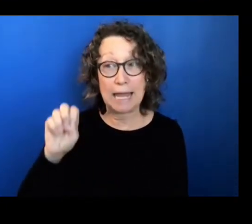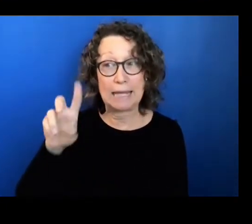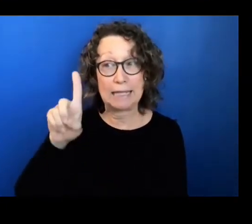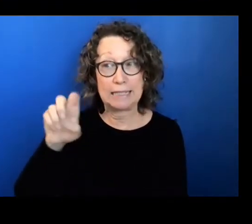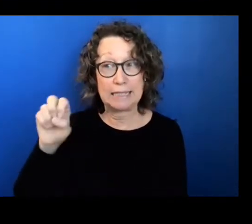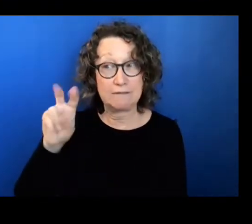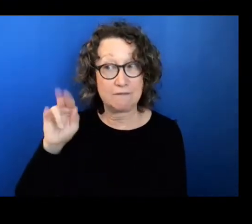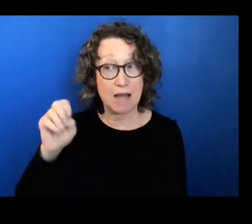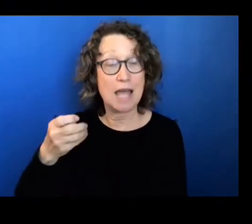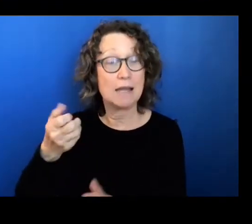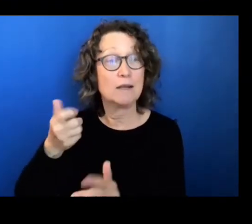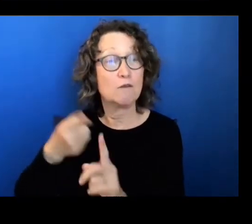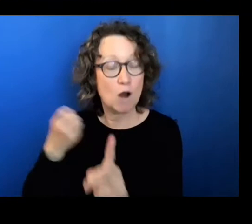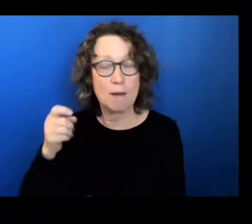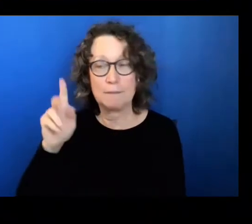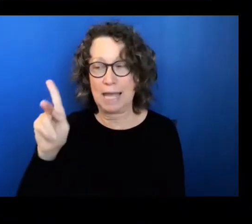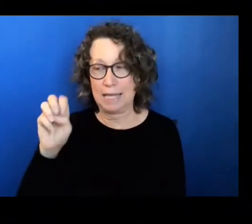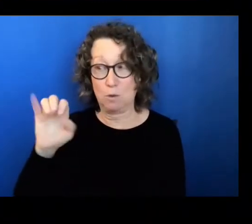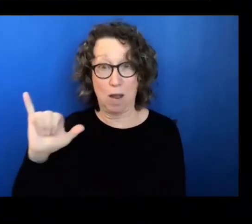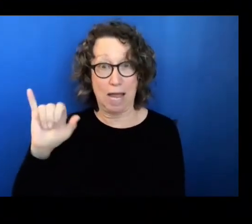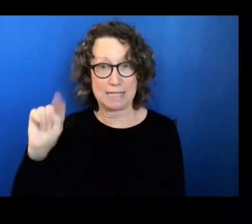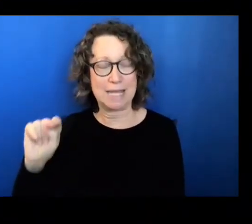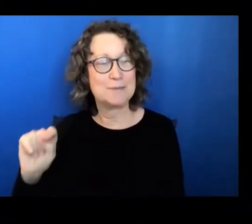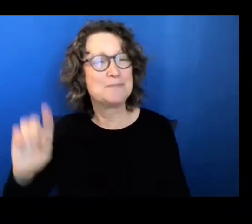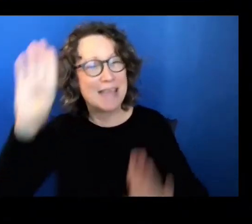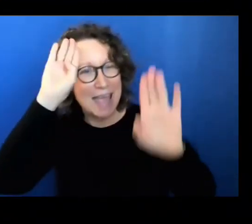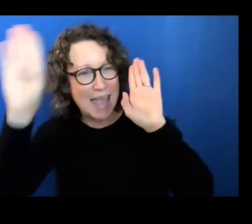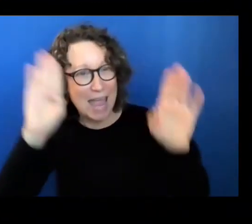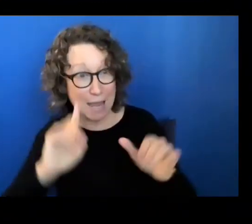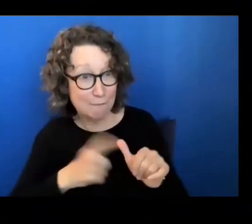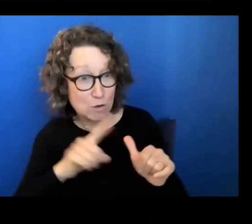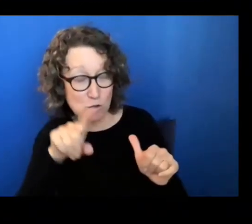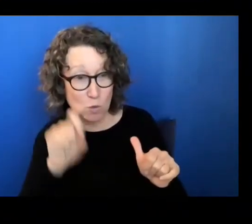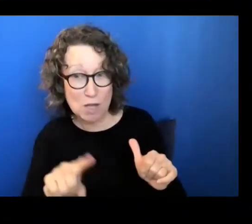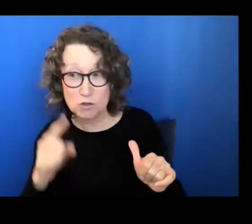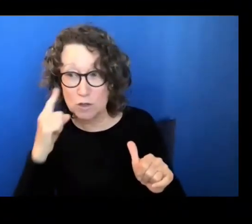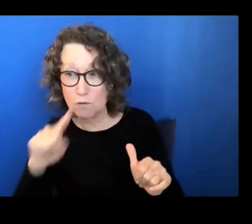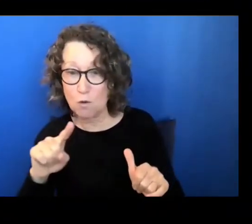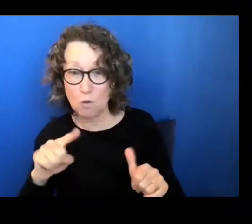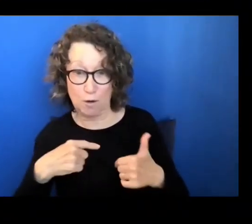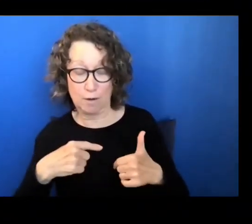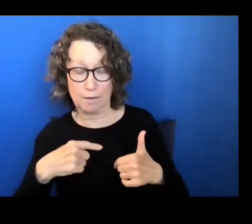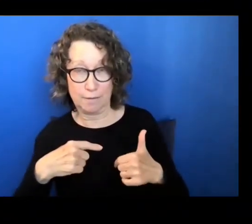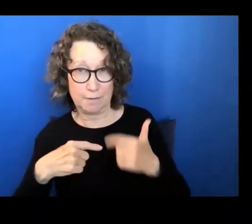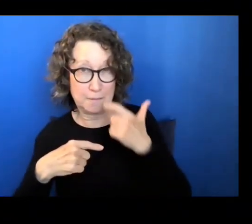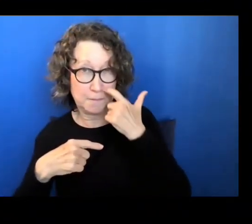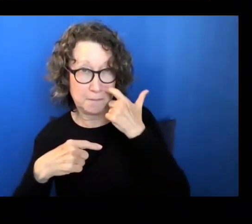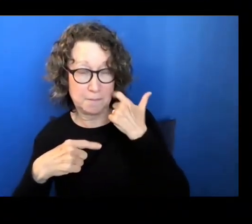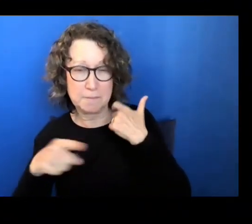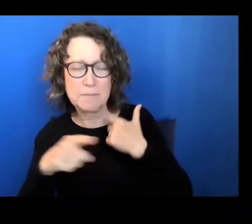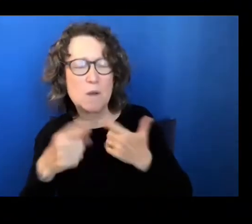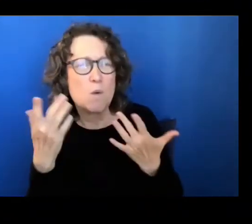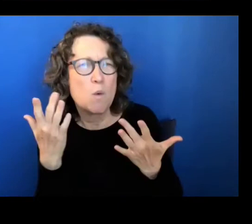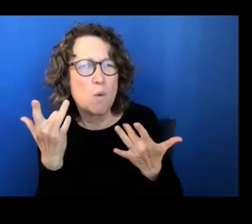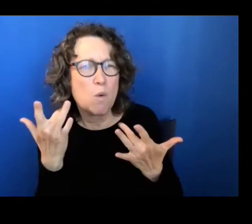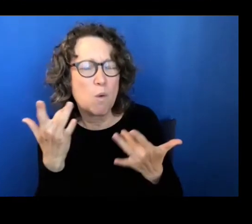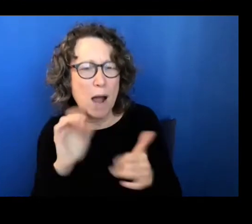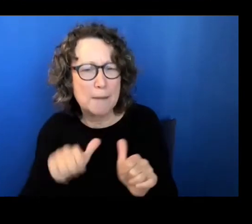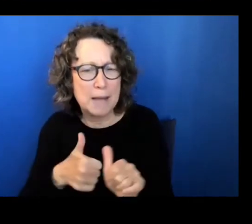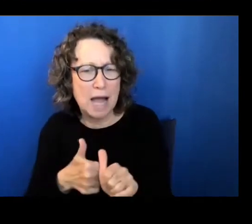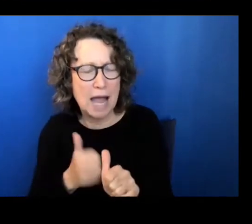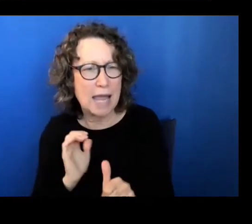KYT. Hey guys, first question for me, just what is the reason behind